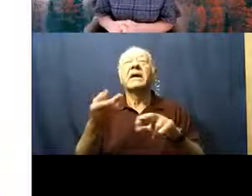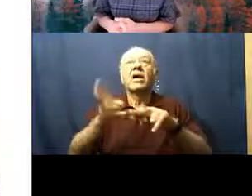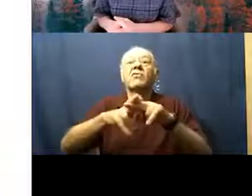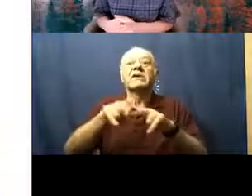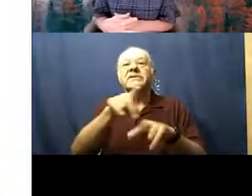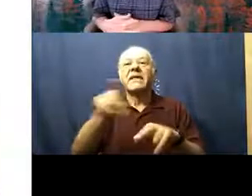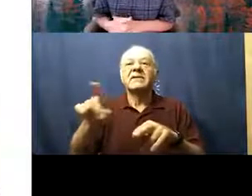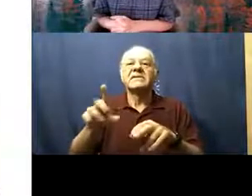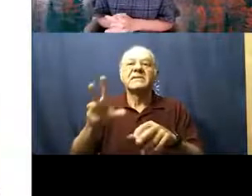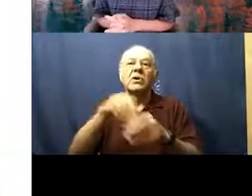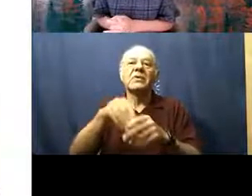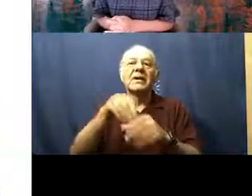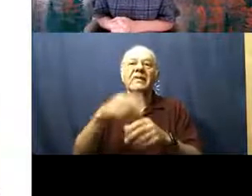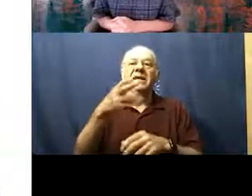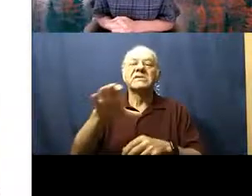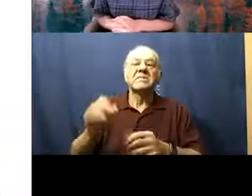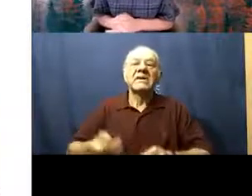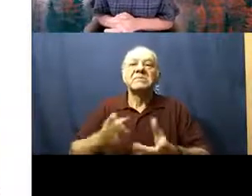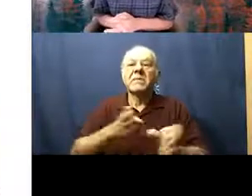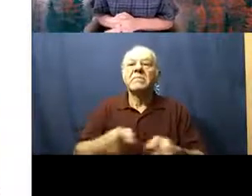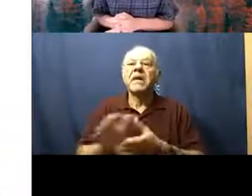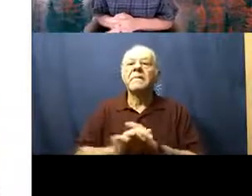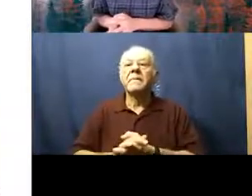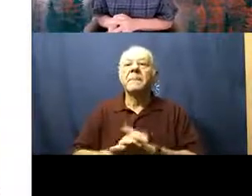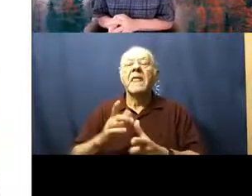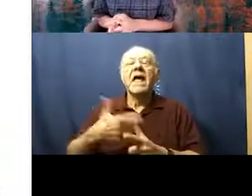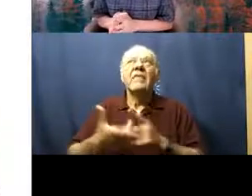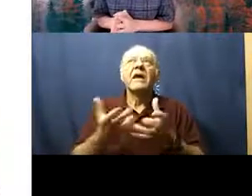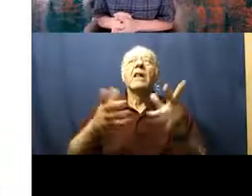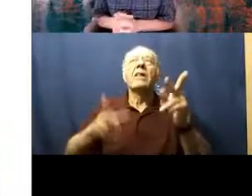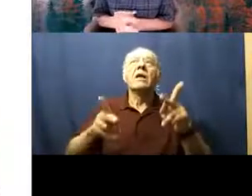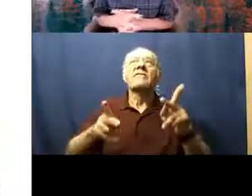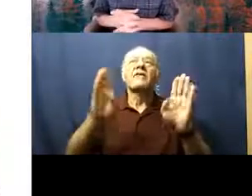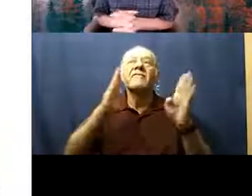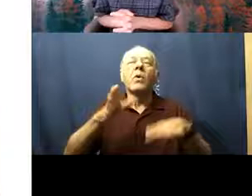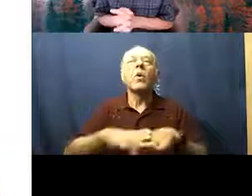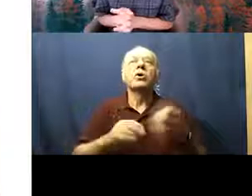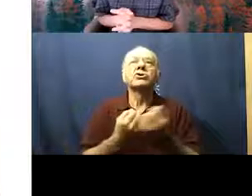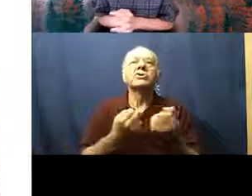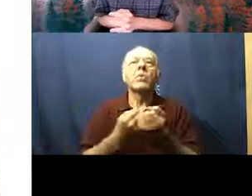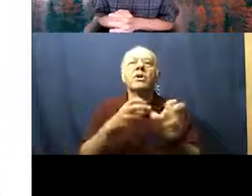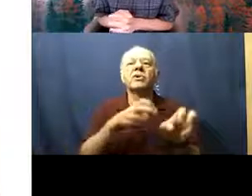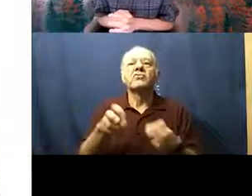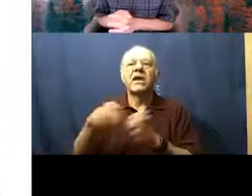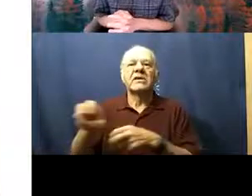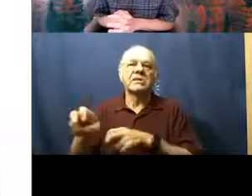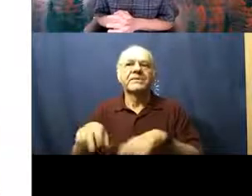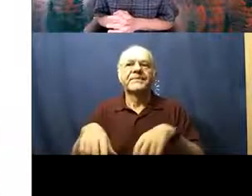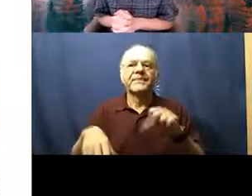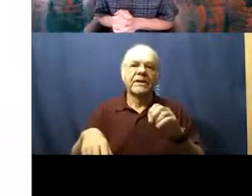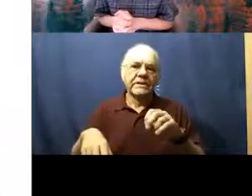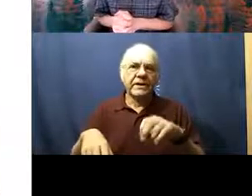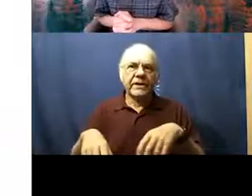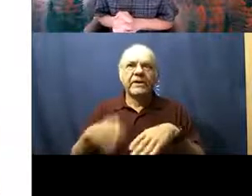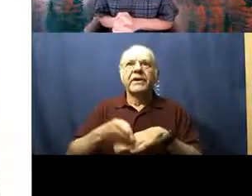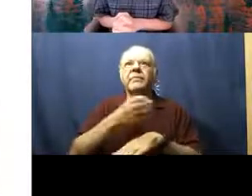in our HCBS spend plan. And then a lot of focus on supporting transitions. So